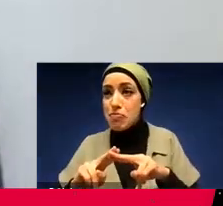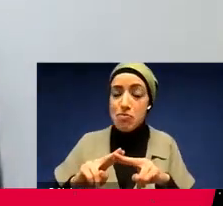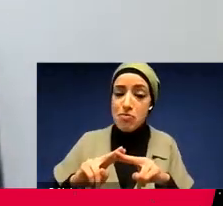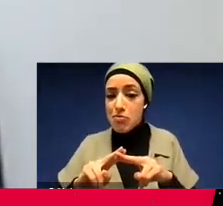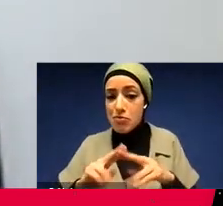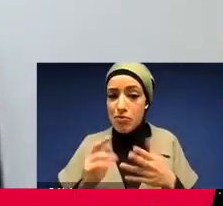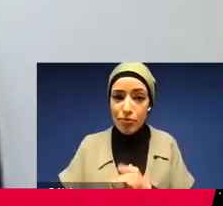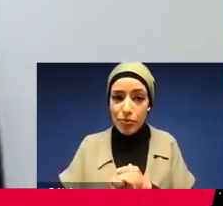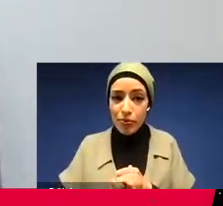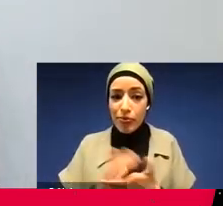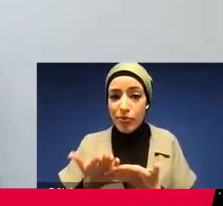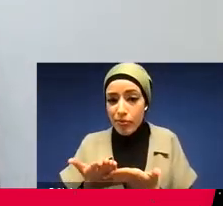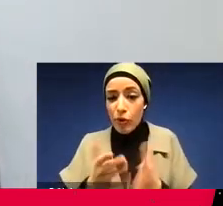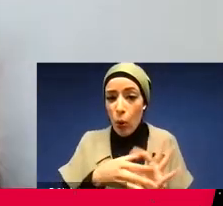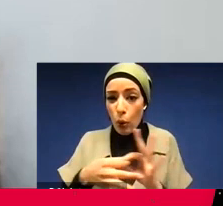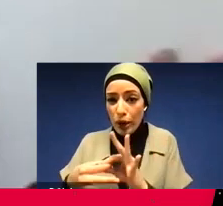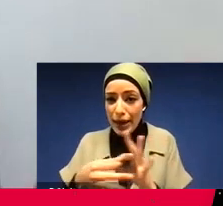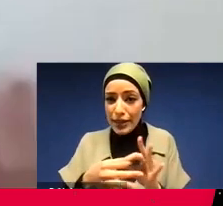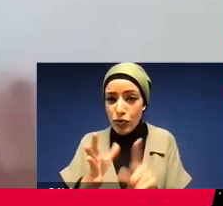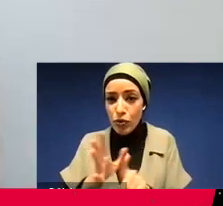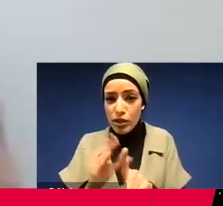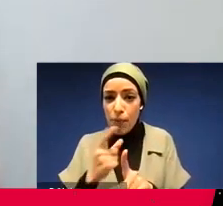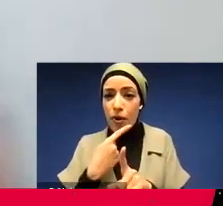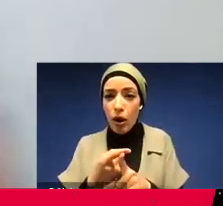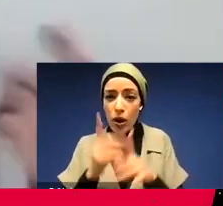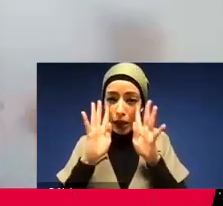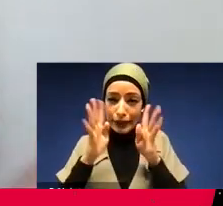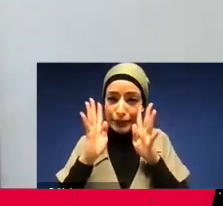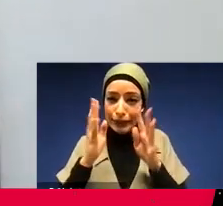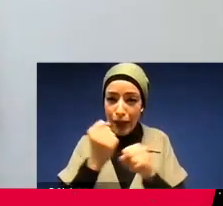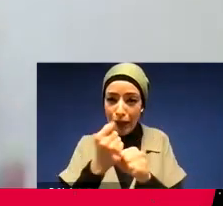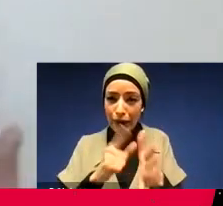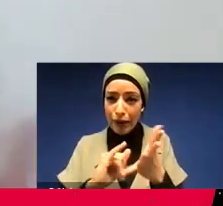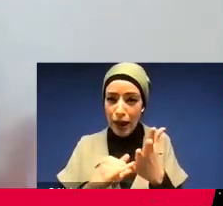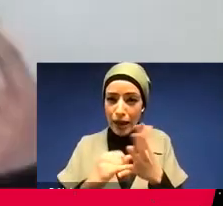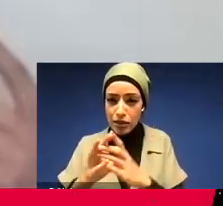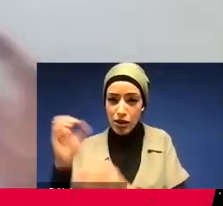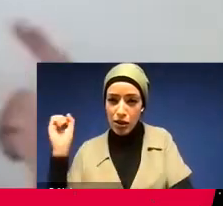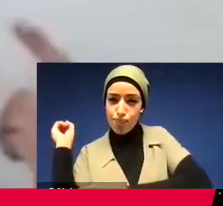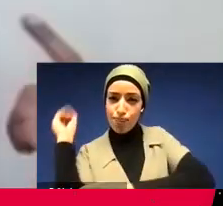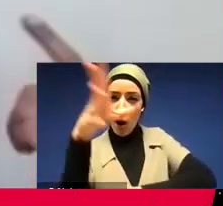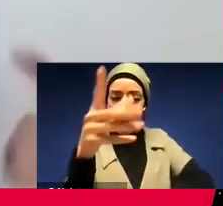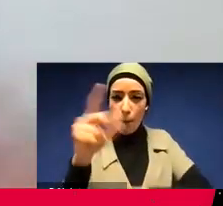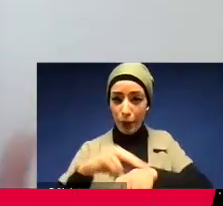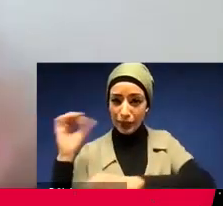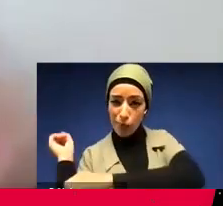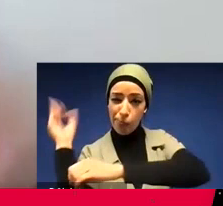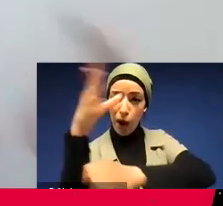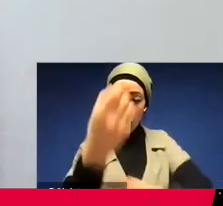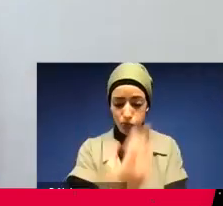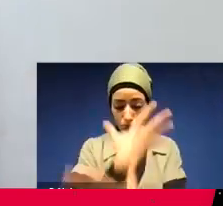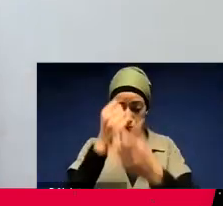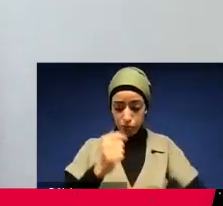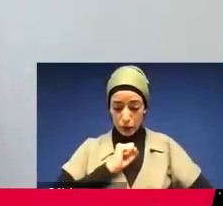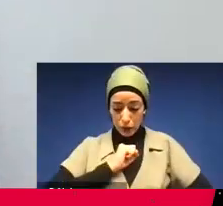being connected, for instance, through the tear gas? I know the tear gas that was used in Ferguson, that was used during the Wall